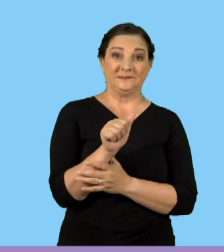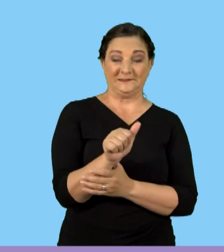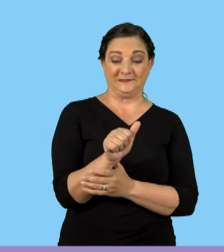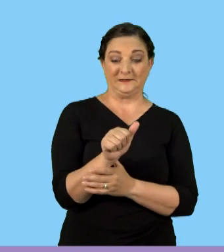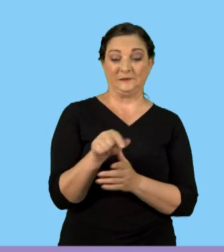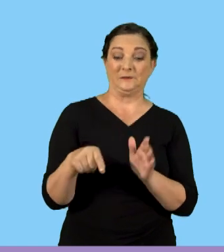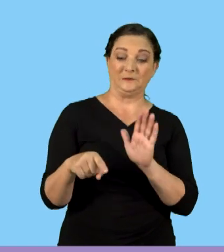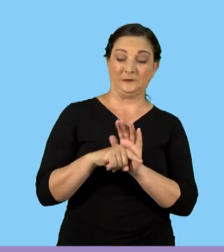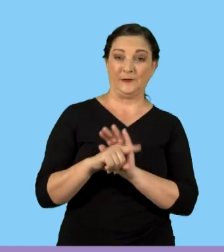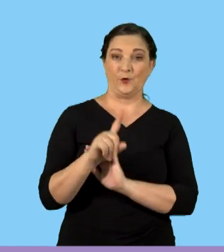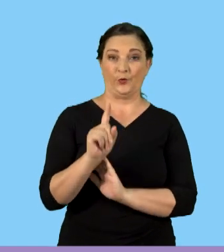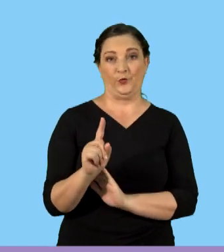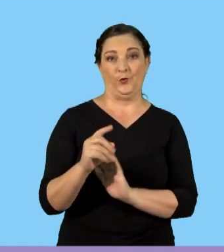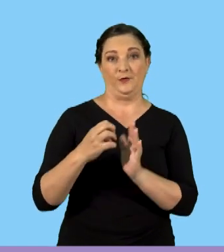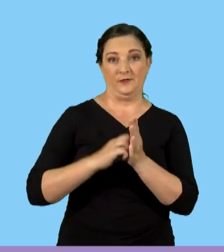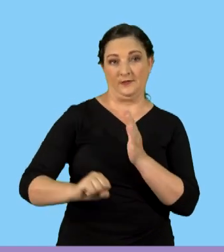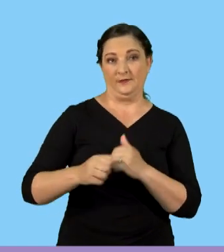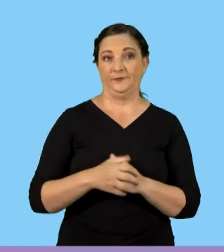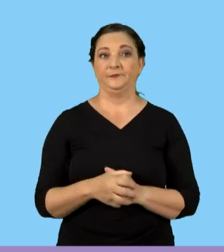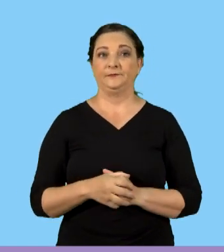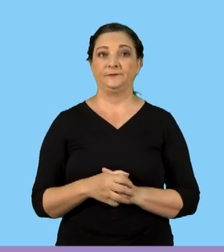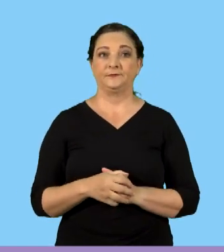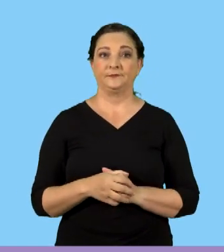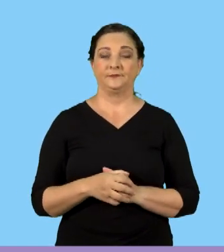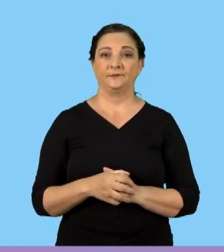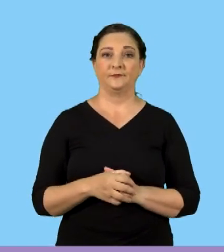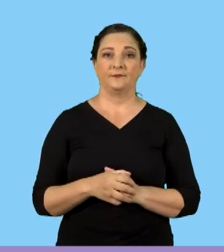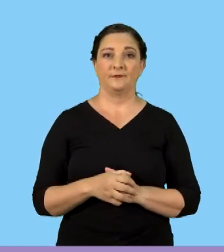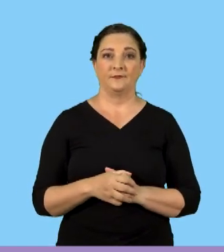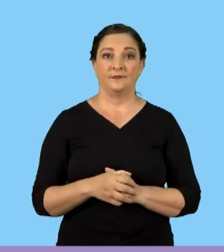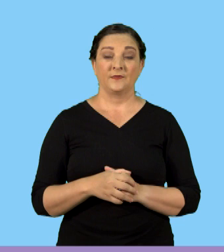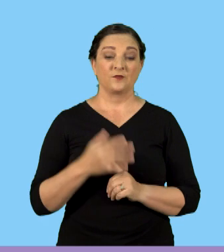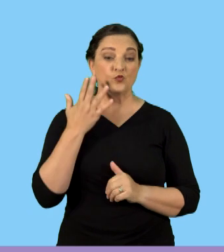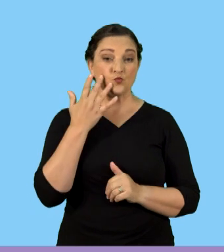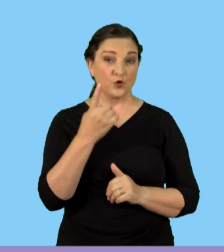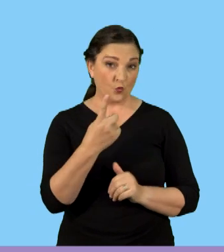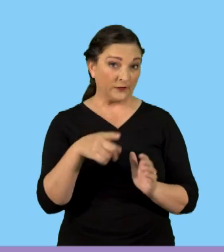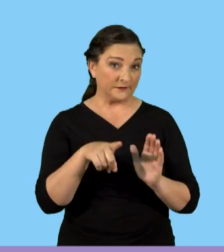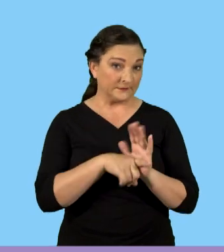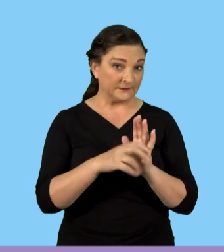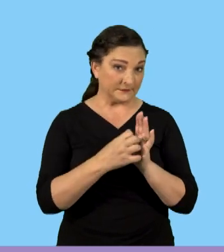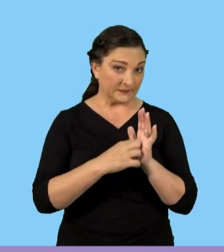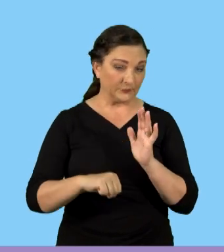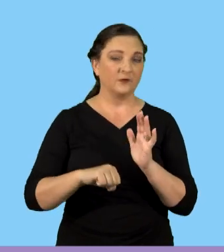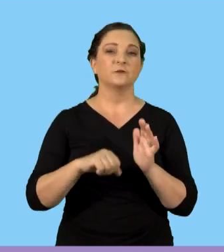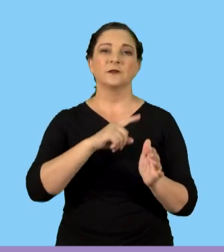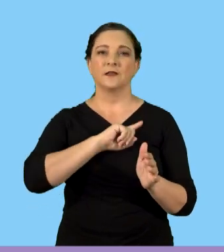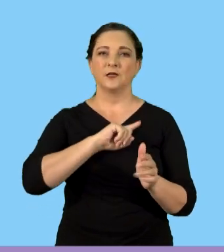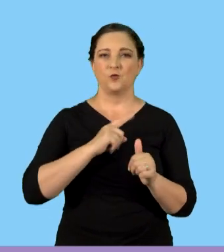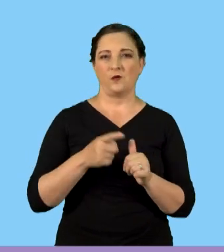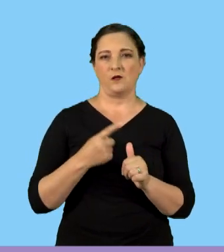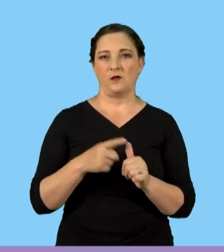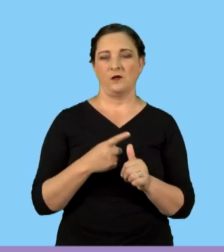and then we are going to subtract 1. So there is 3 multiplied by 6. That gives us 18. And when we subtract 1, we are